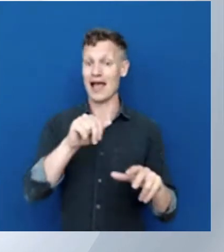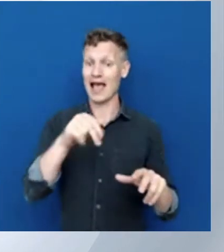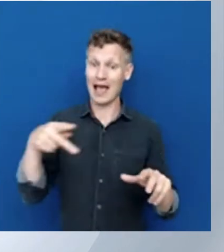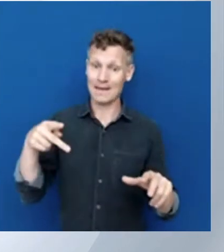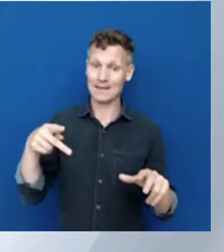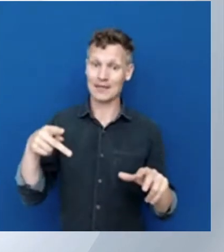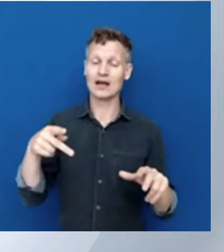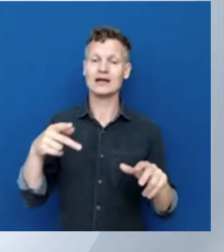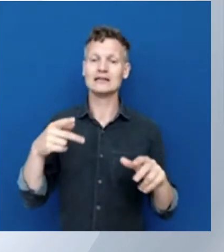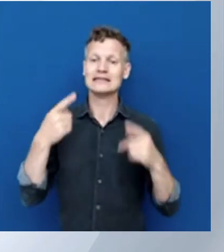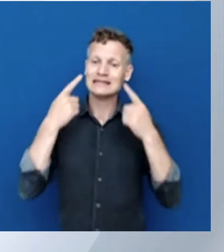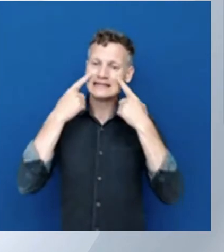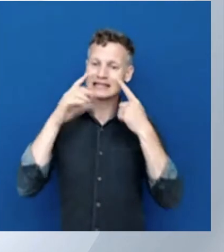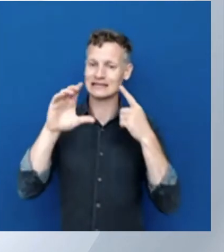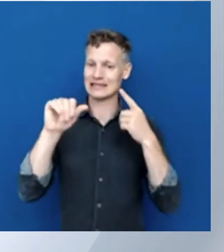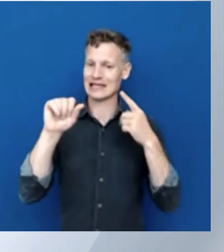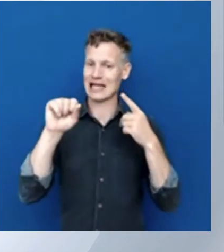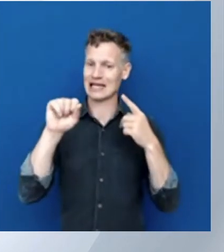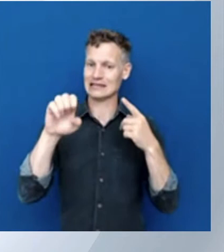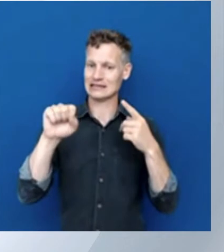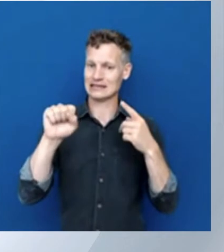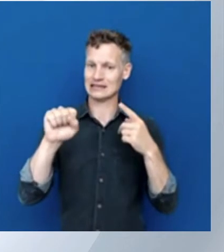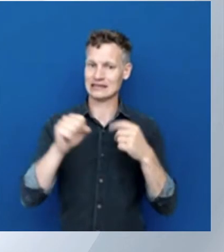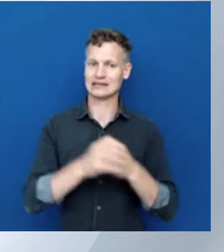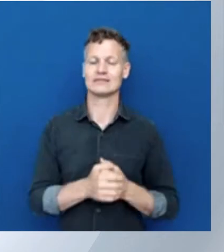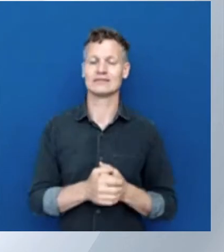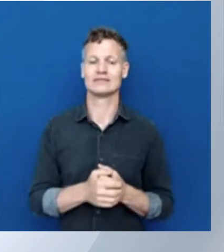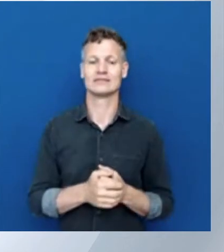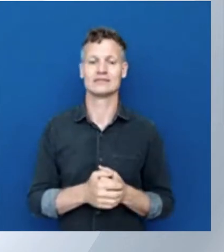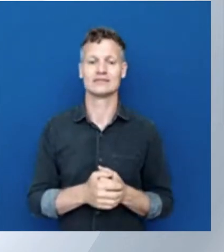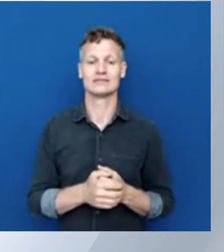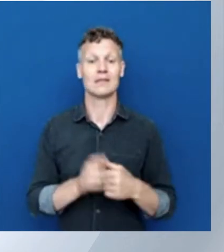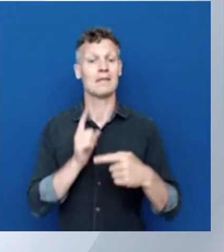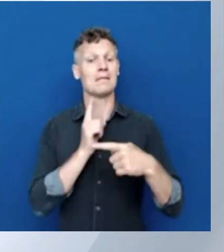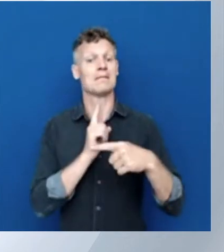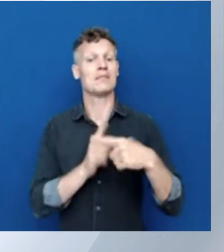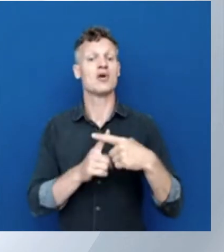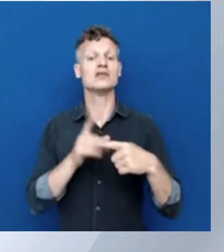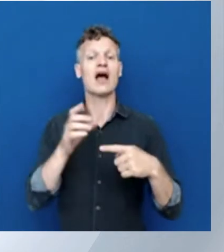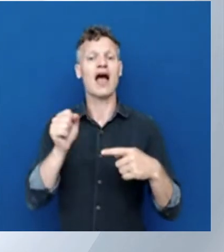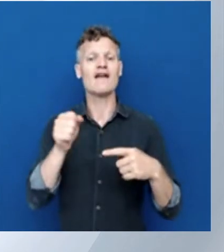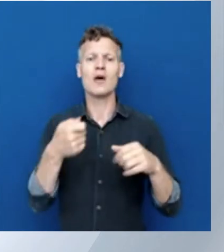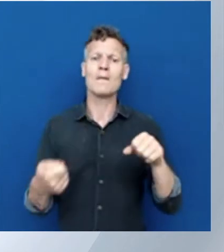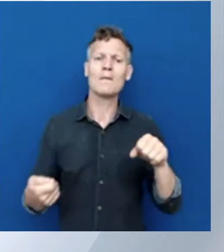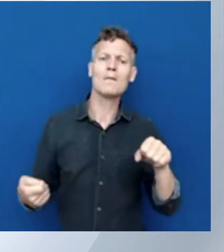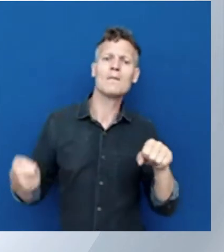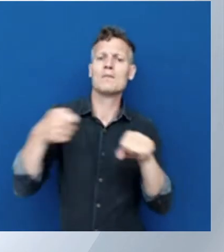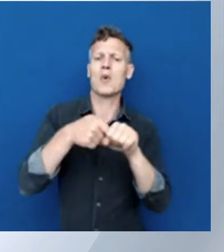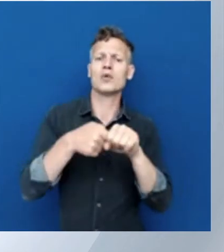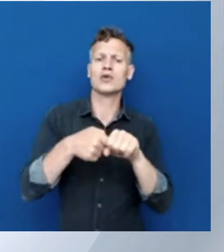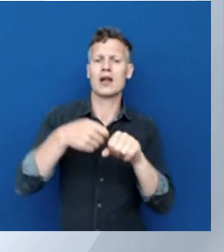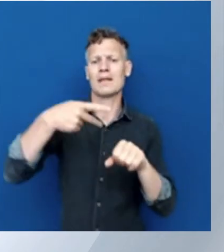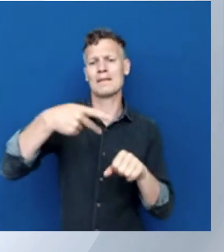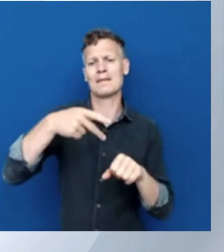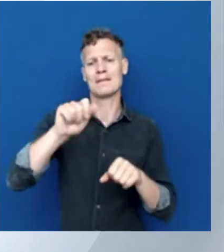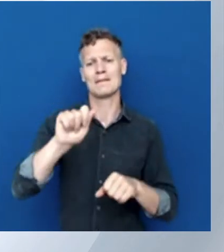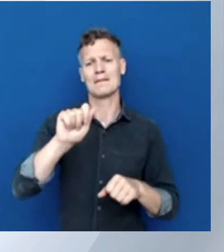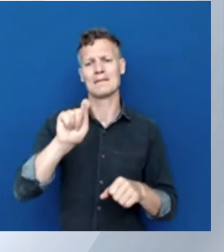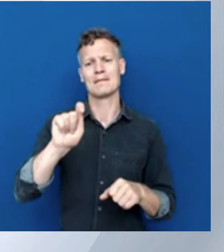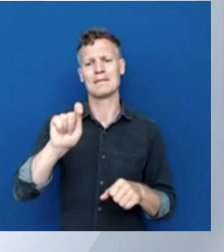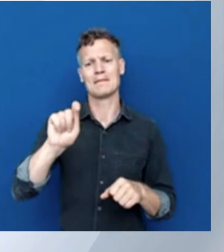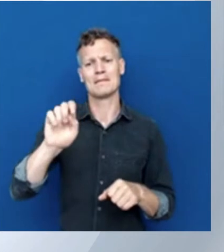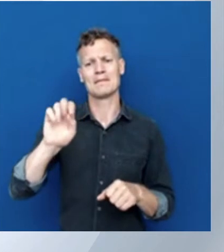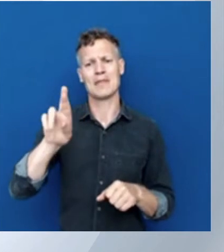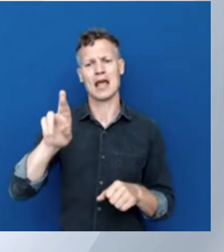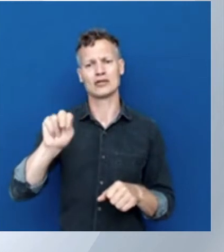using X matches. You can also use upfront instead of bolt-on pattern libraries. And pattern libraries, also from DQ Labs, allow you to,